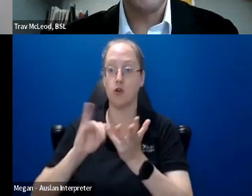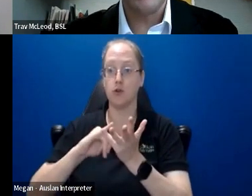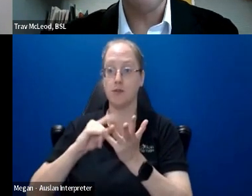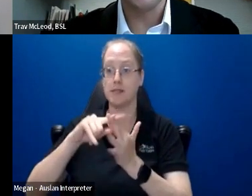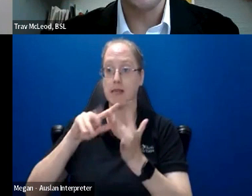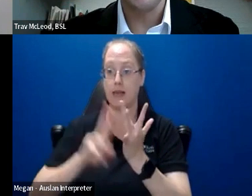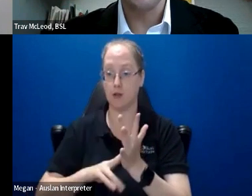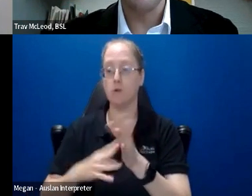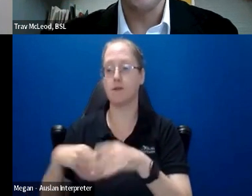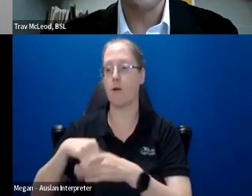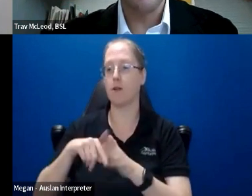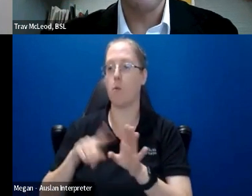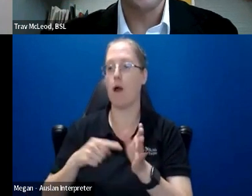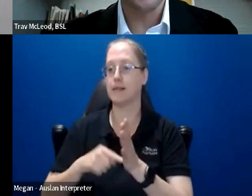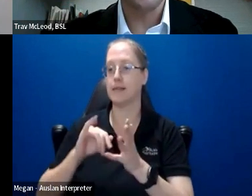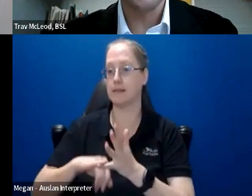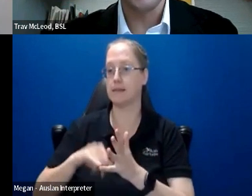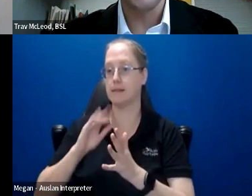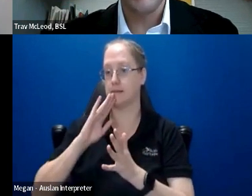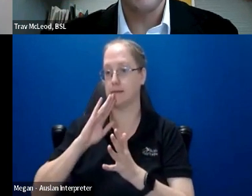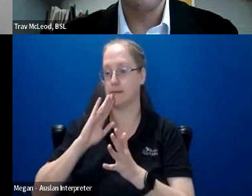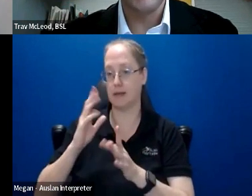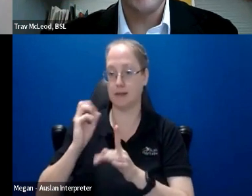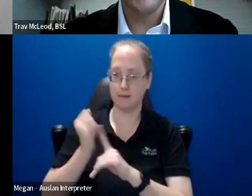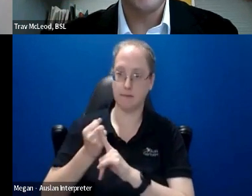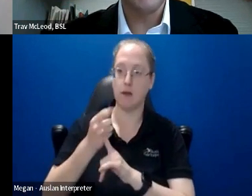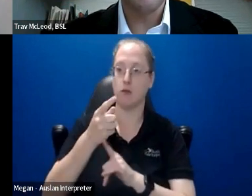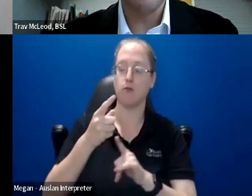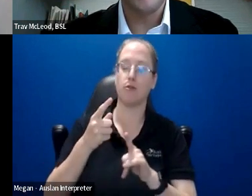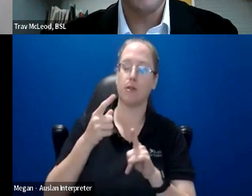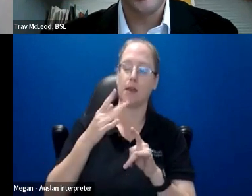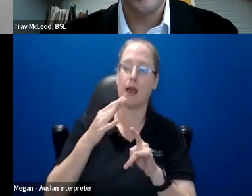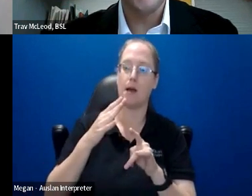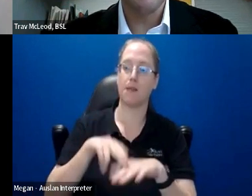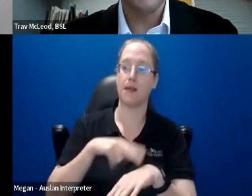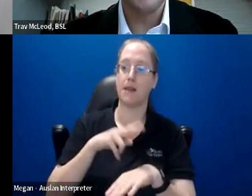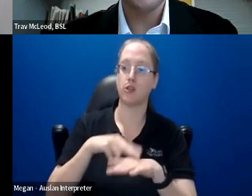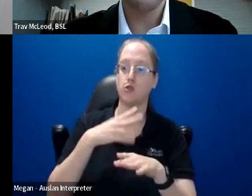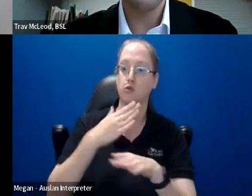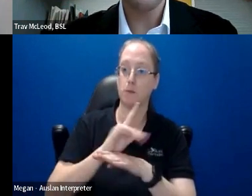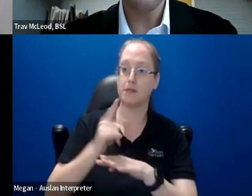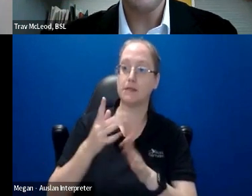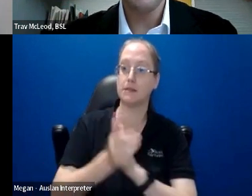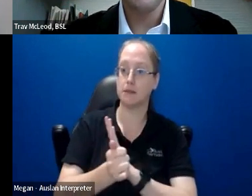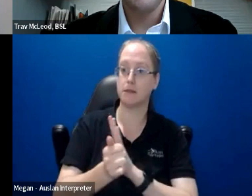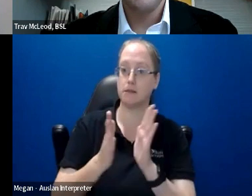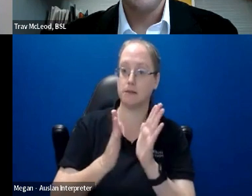speak so powerfully at the federal government's Jobs and Skills Summit last September about her experience.